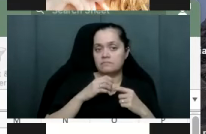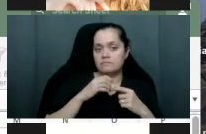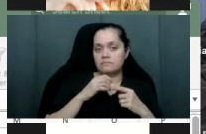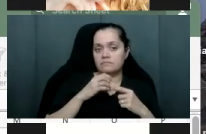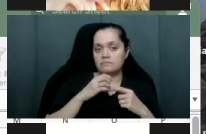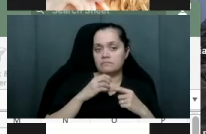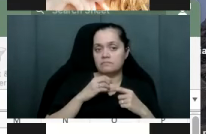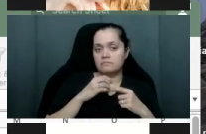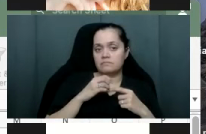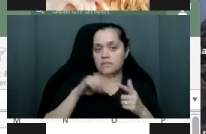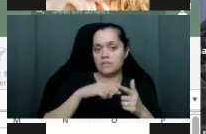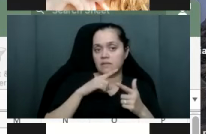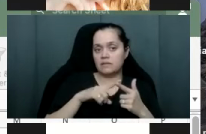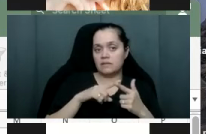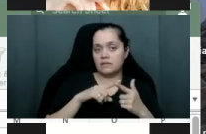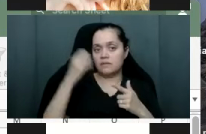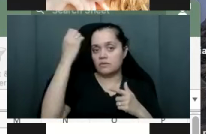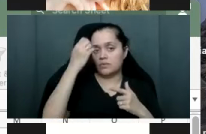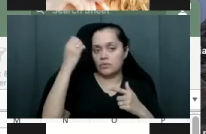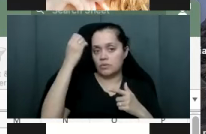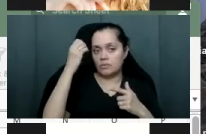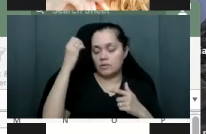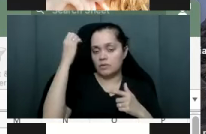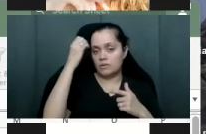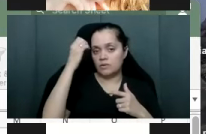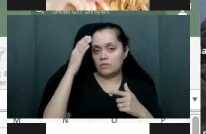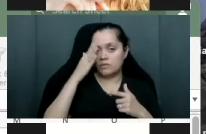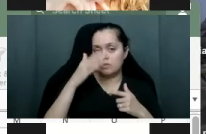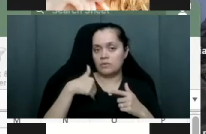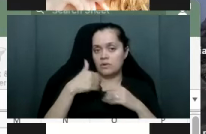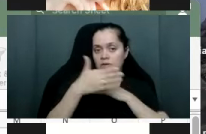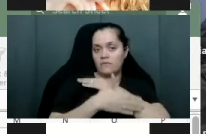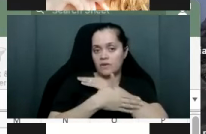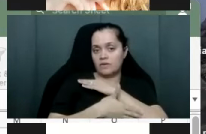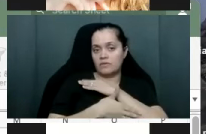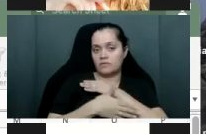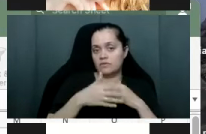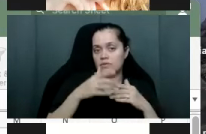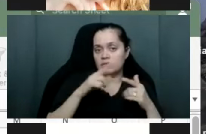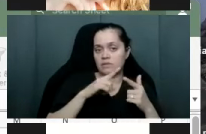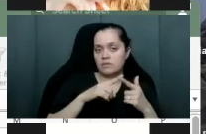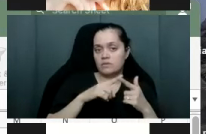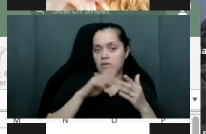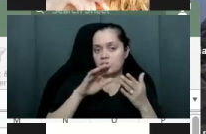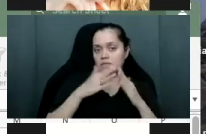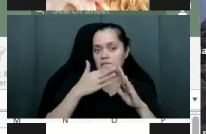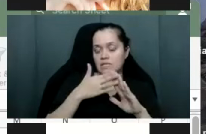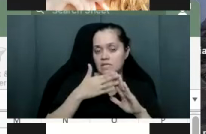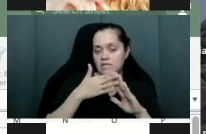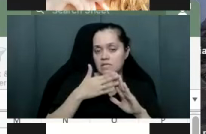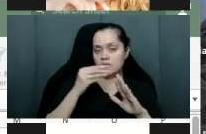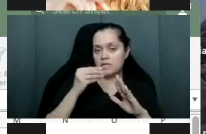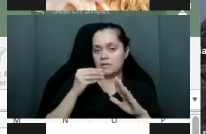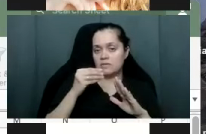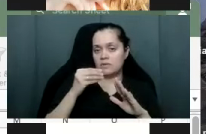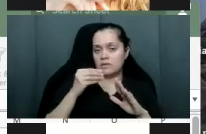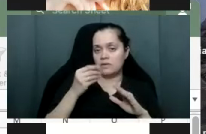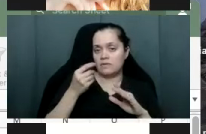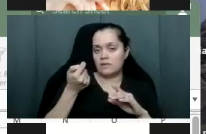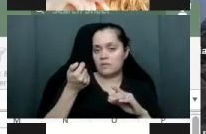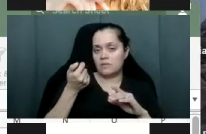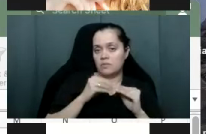All right, then you go on to Europe. Europe, here we've got countries of Europe, we've got cities in Europe, and we got just a little bit